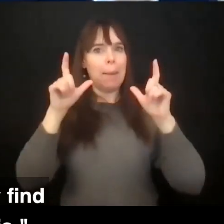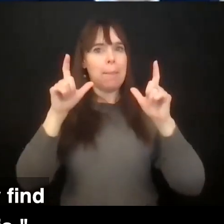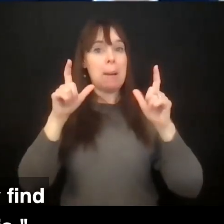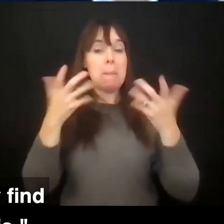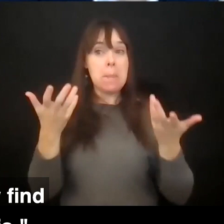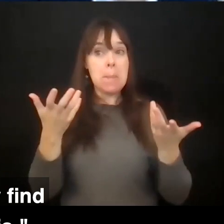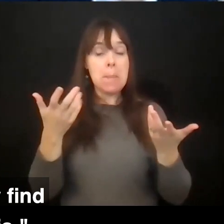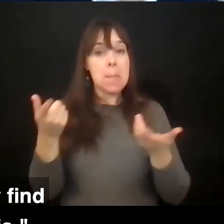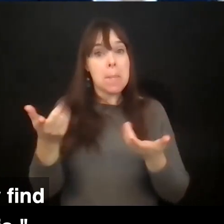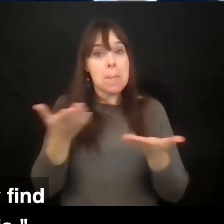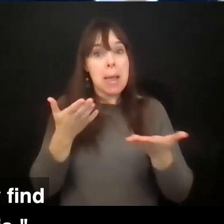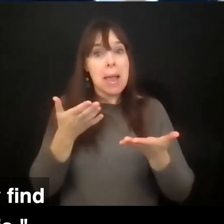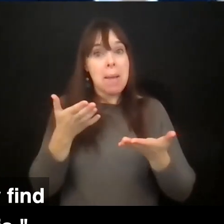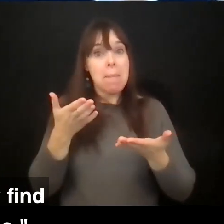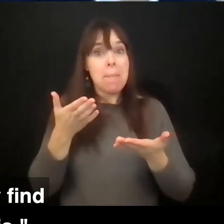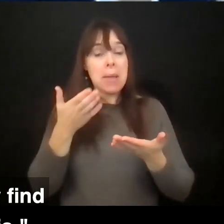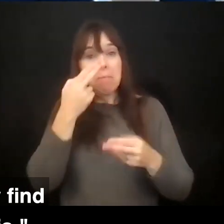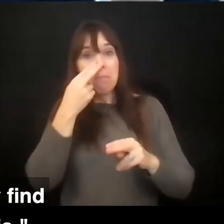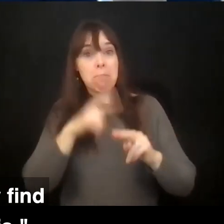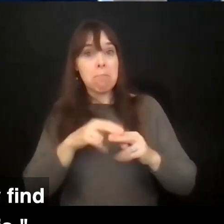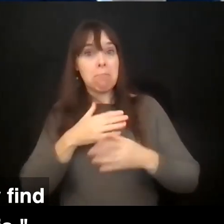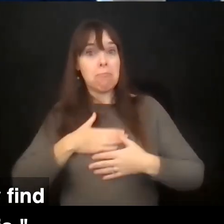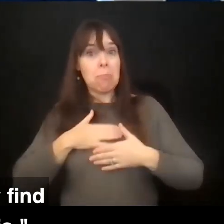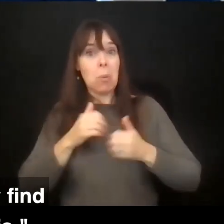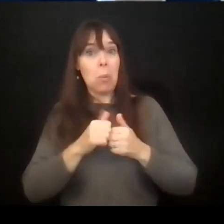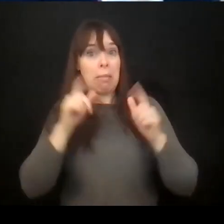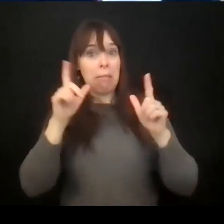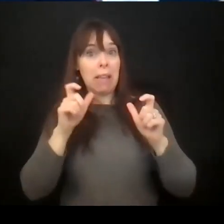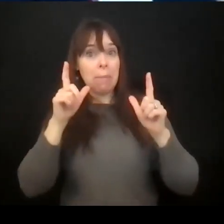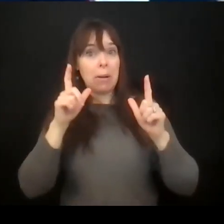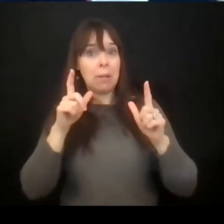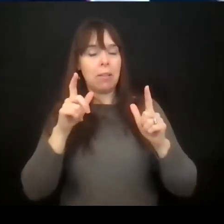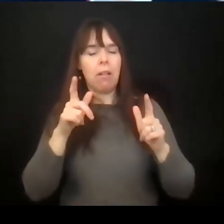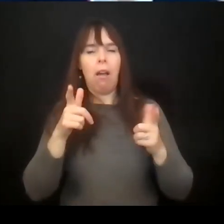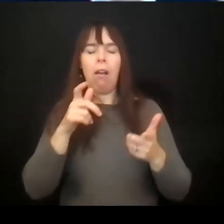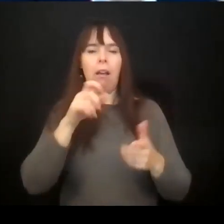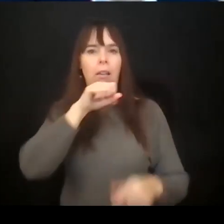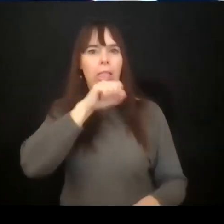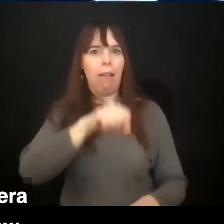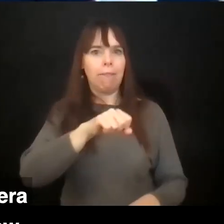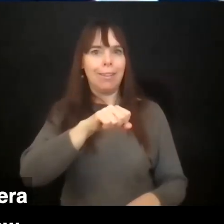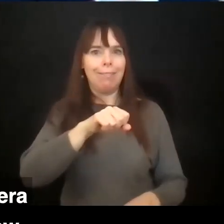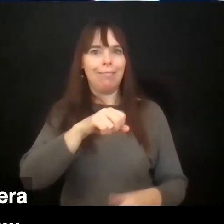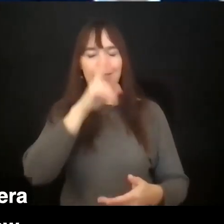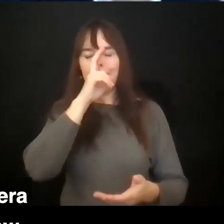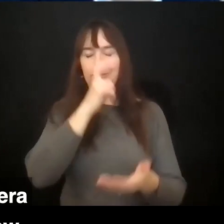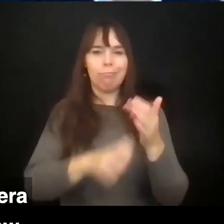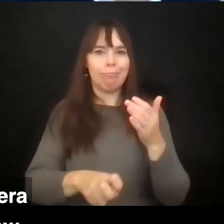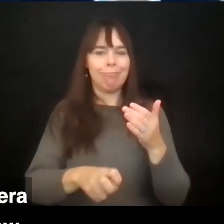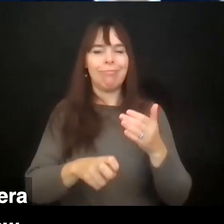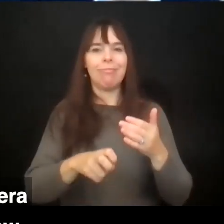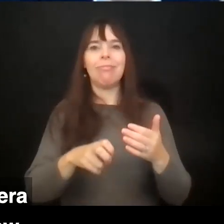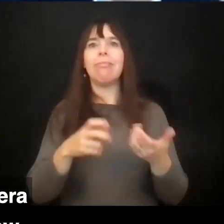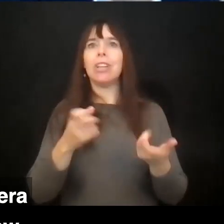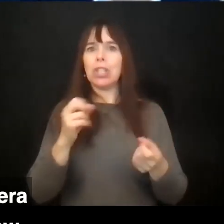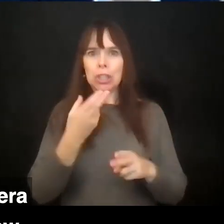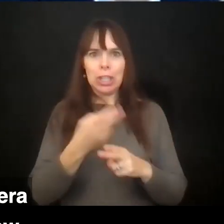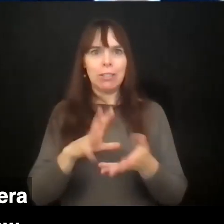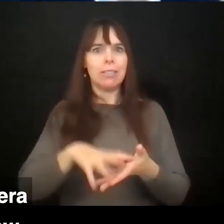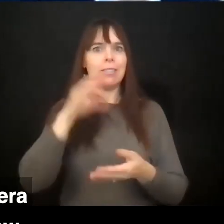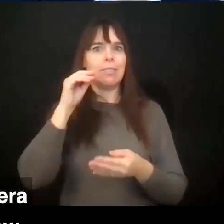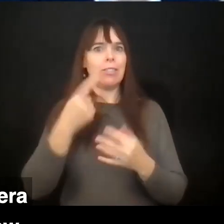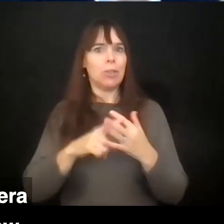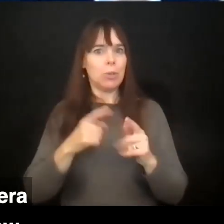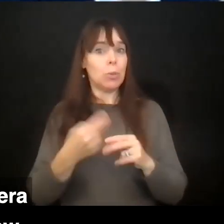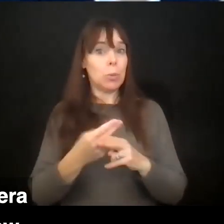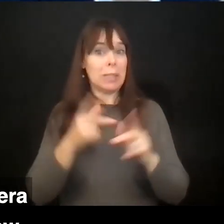Mother, you may find some fun in doing this." And she loved it. She took up the camera